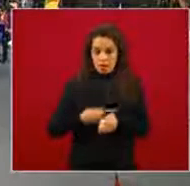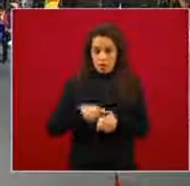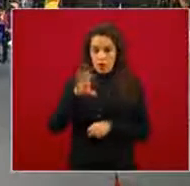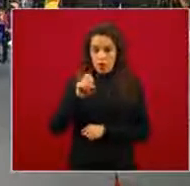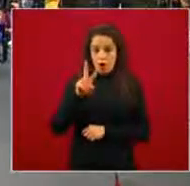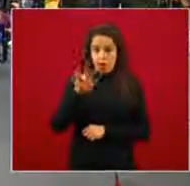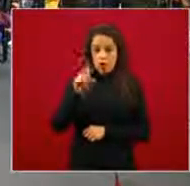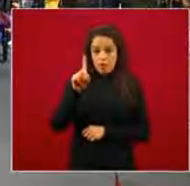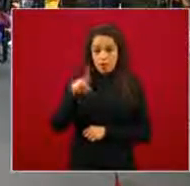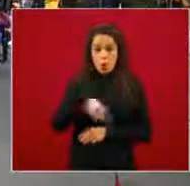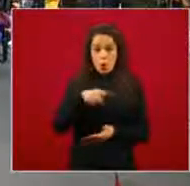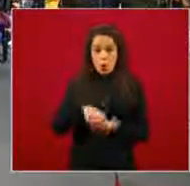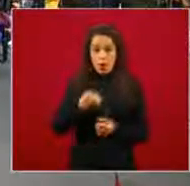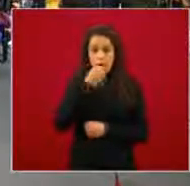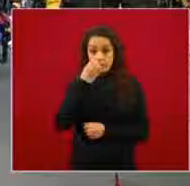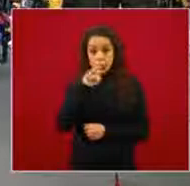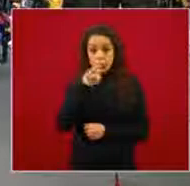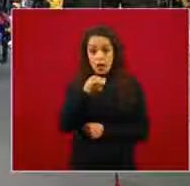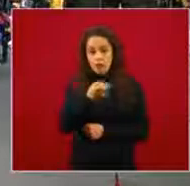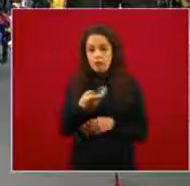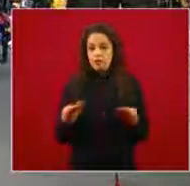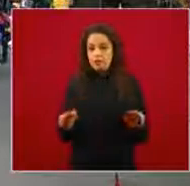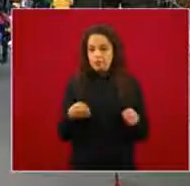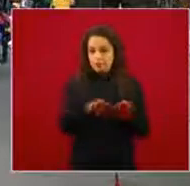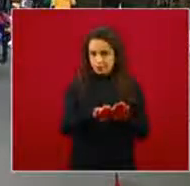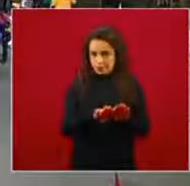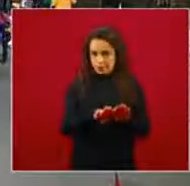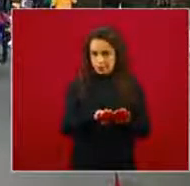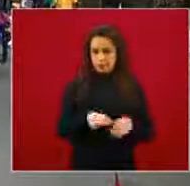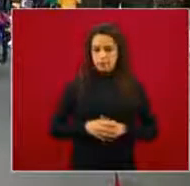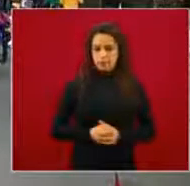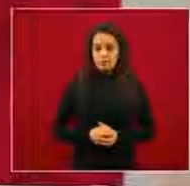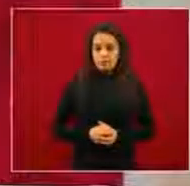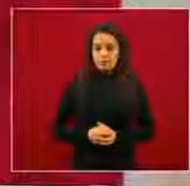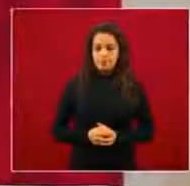with COVID in a school, this will be closed.